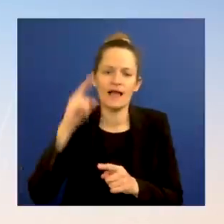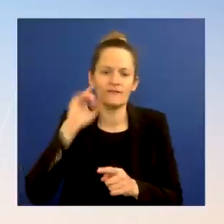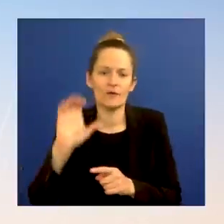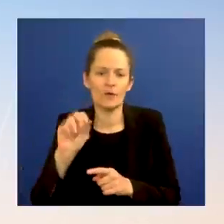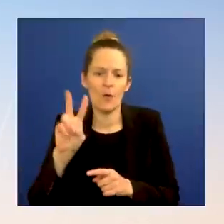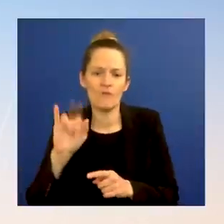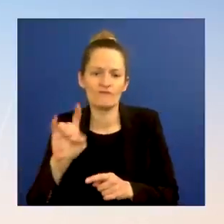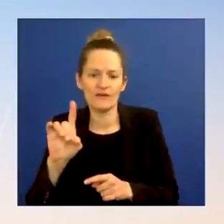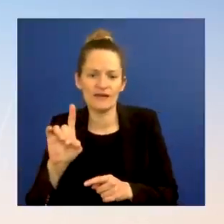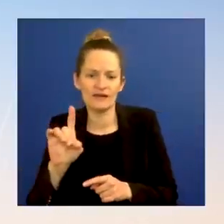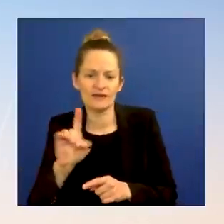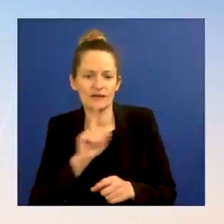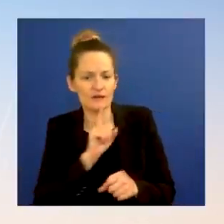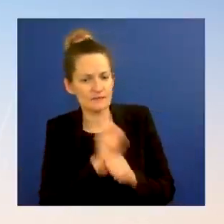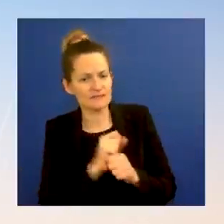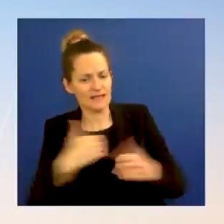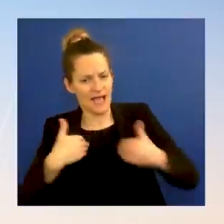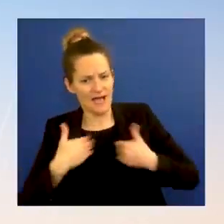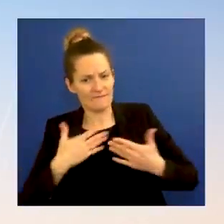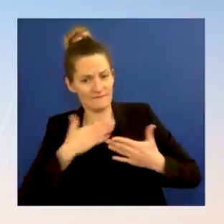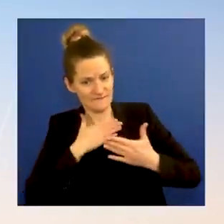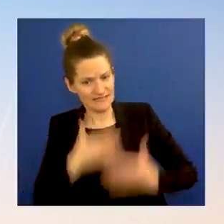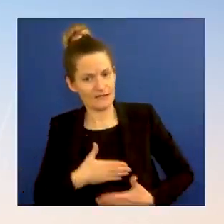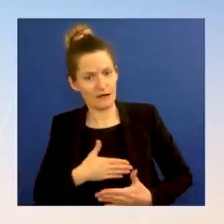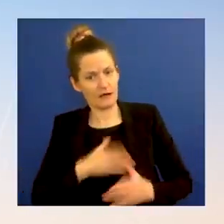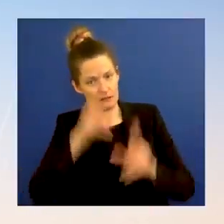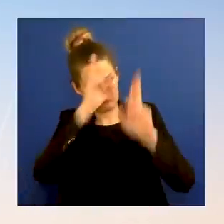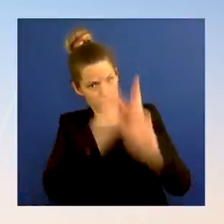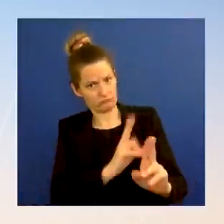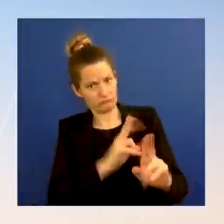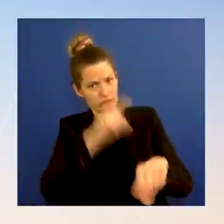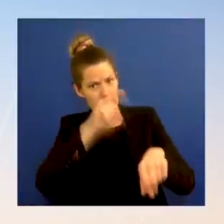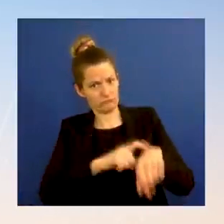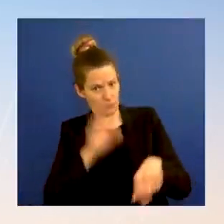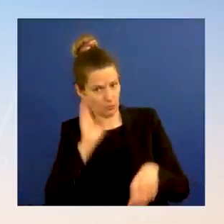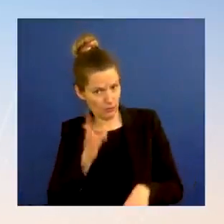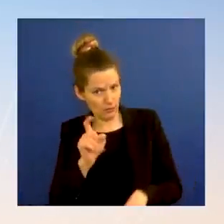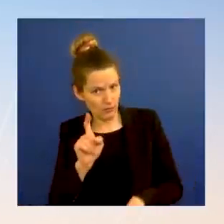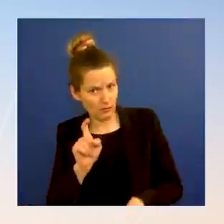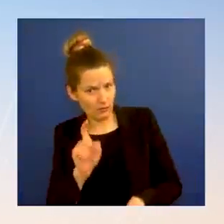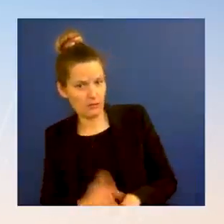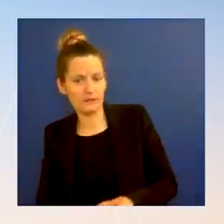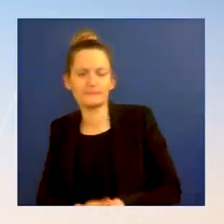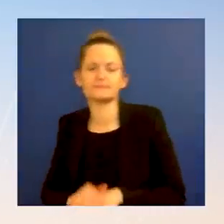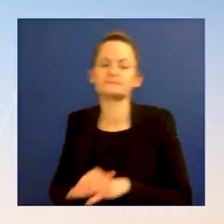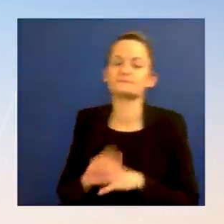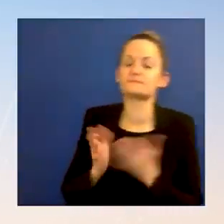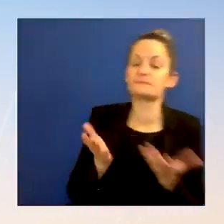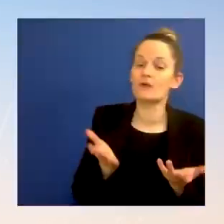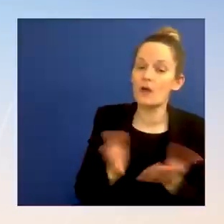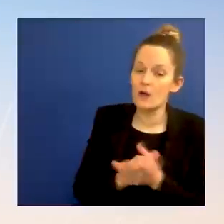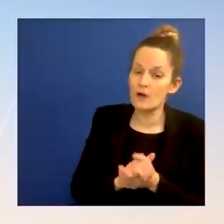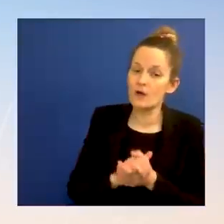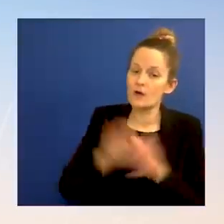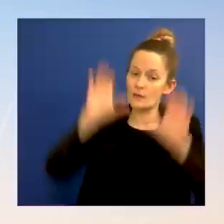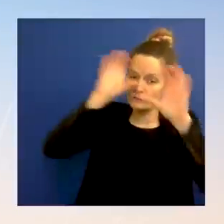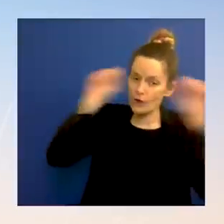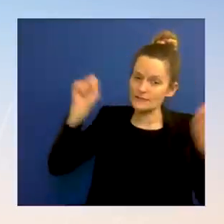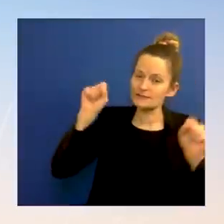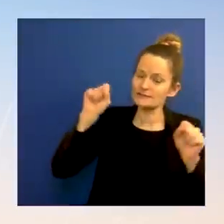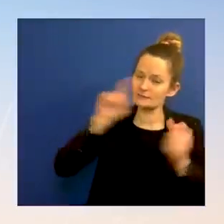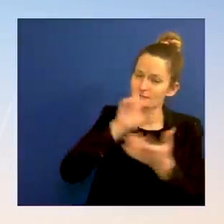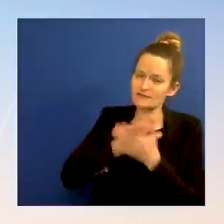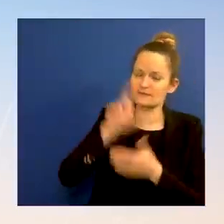there's no question the president feels it's important to remember, to memorialize, to take a moment to think of all of the people who have